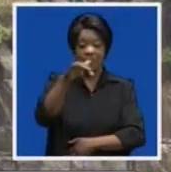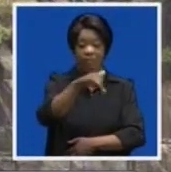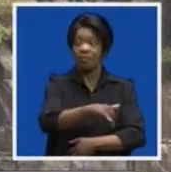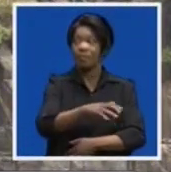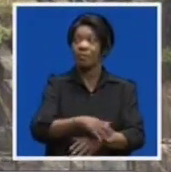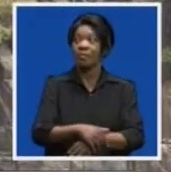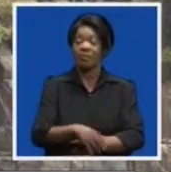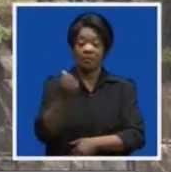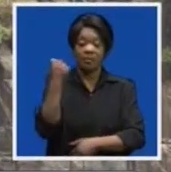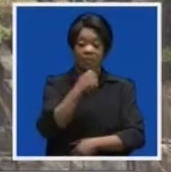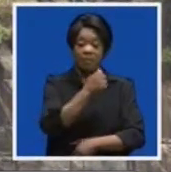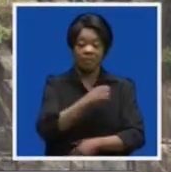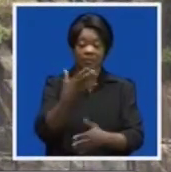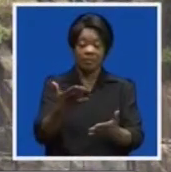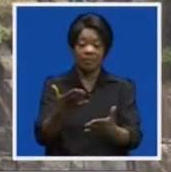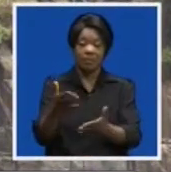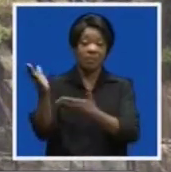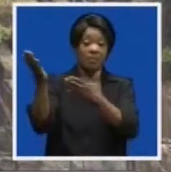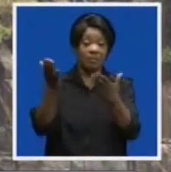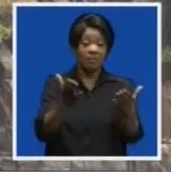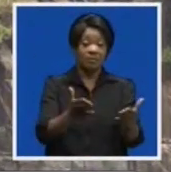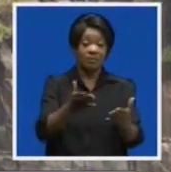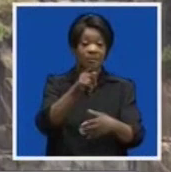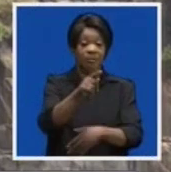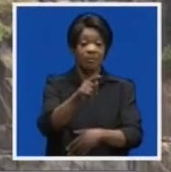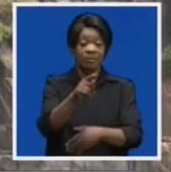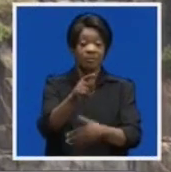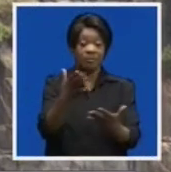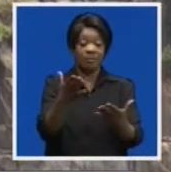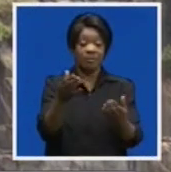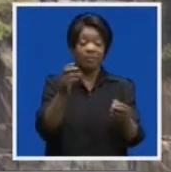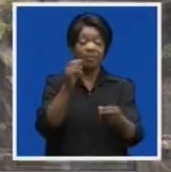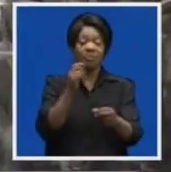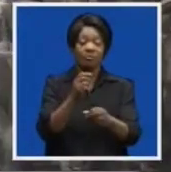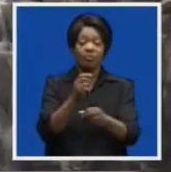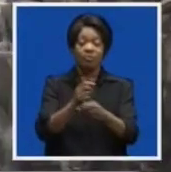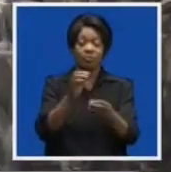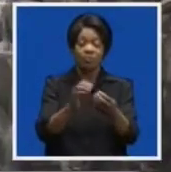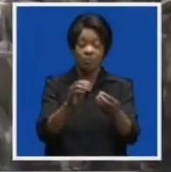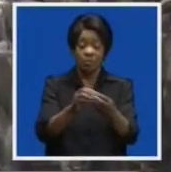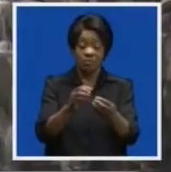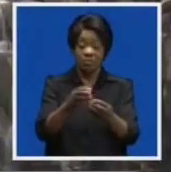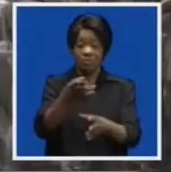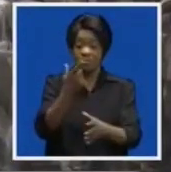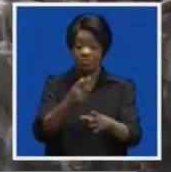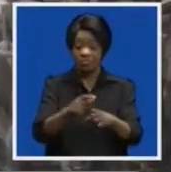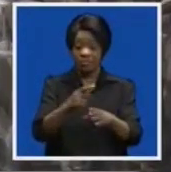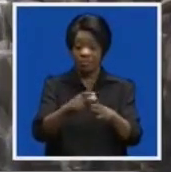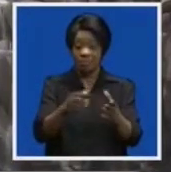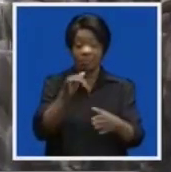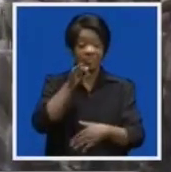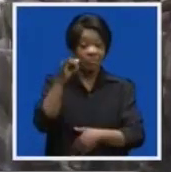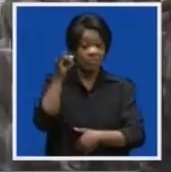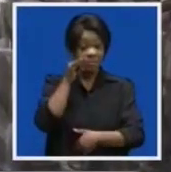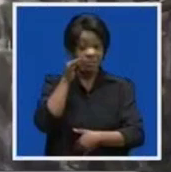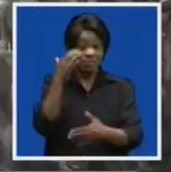we're experiencing a lot of flooding. They're saying that I came from Kenya with a lot of rains, and today, actually yesterday when I arrived here, it rained. So I